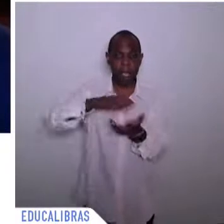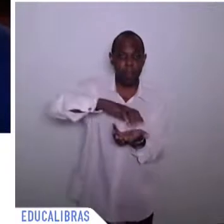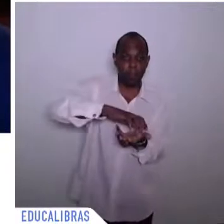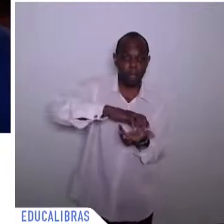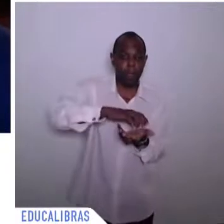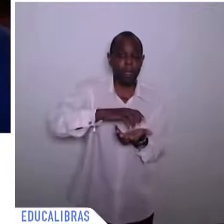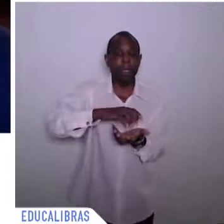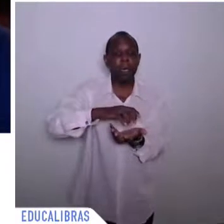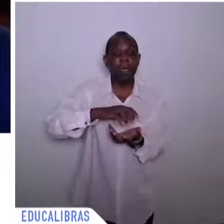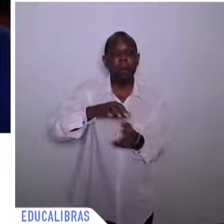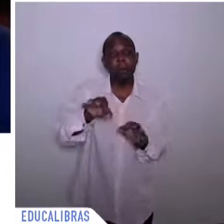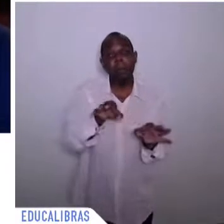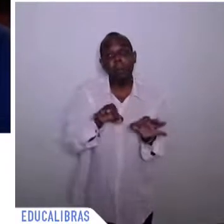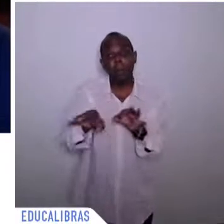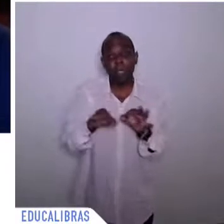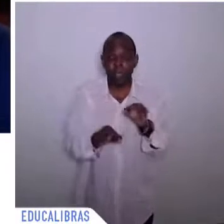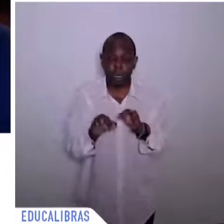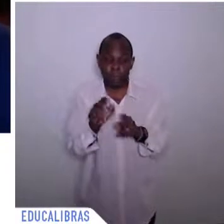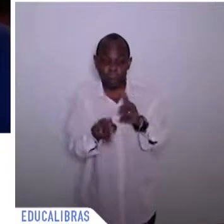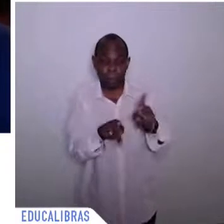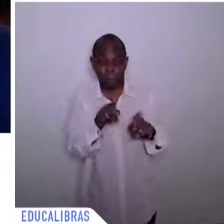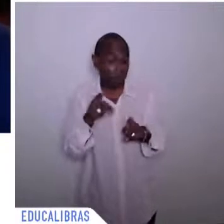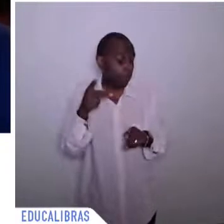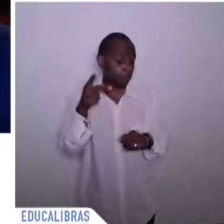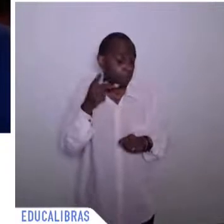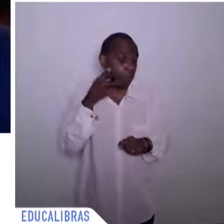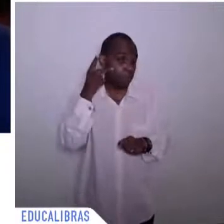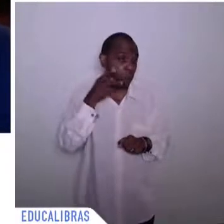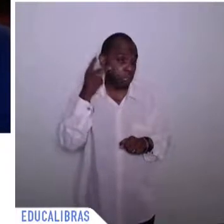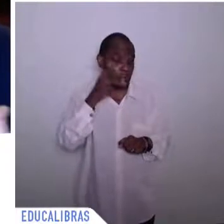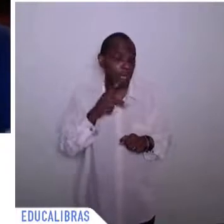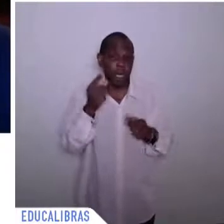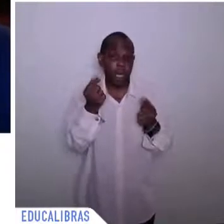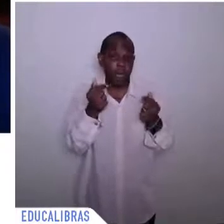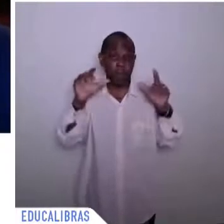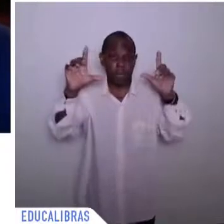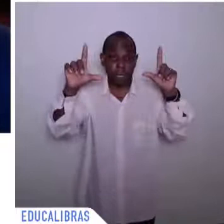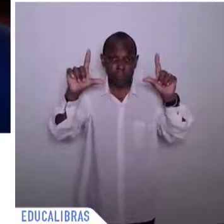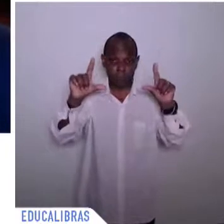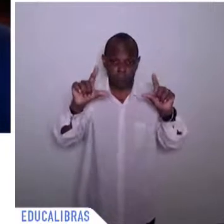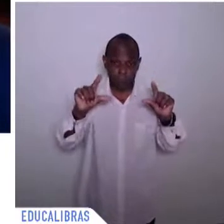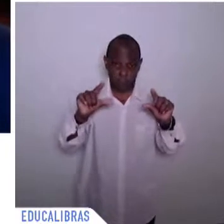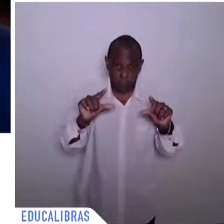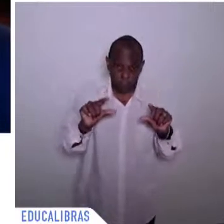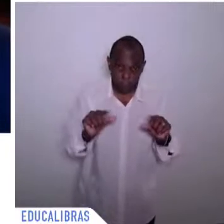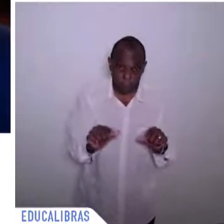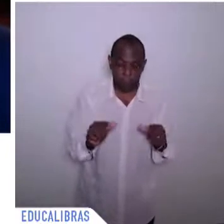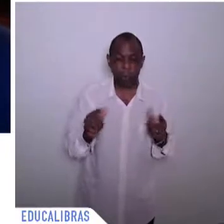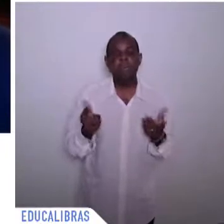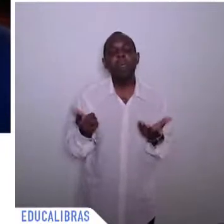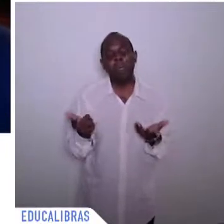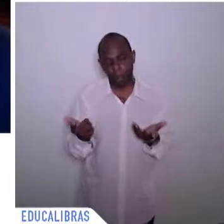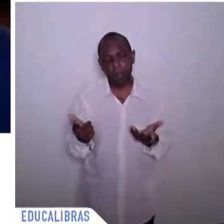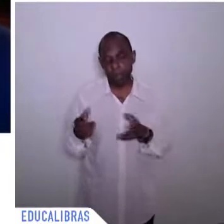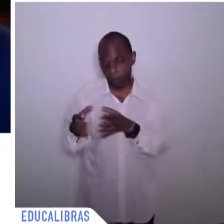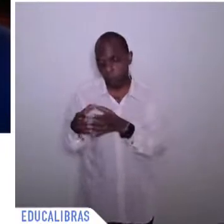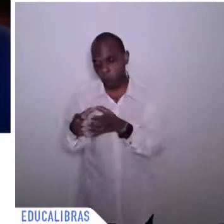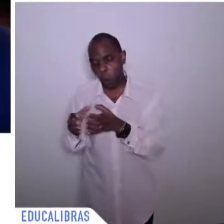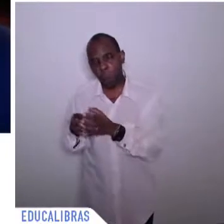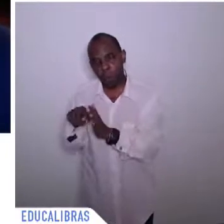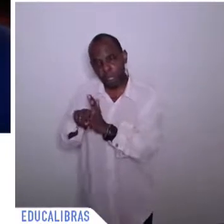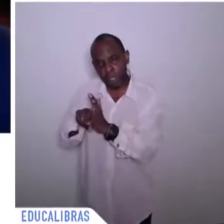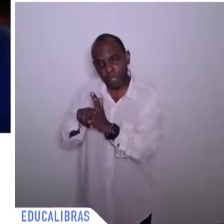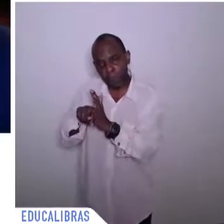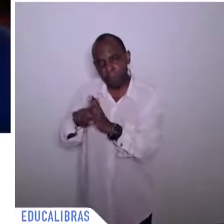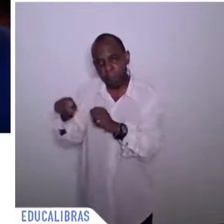Uh, the reforms that have the chance to decrease the use of money are